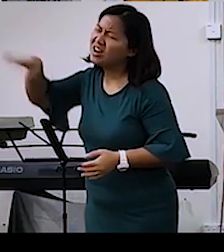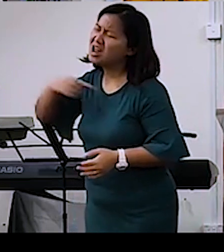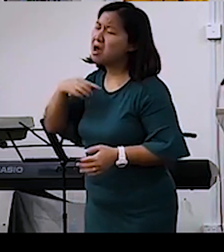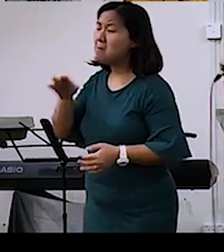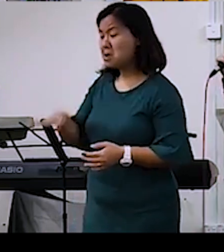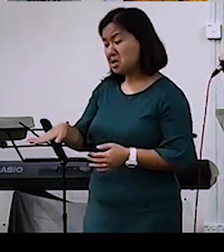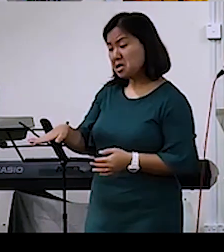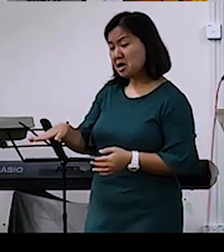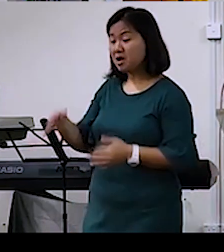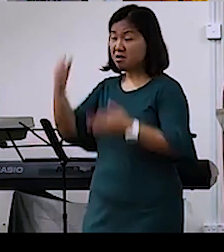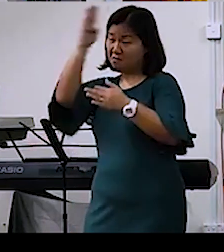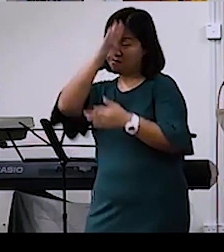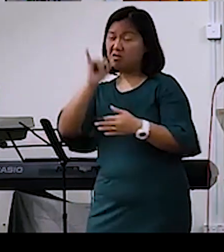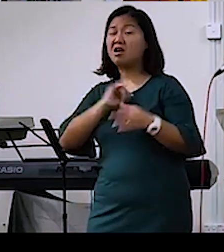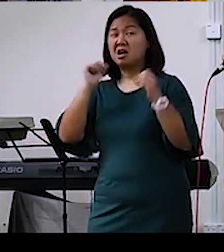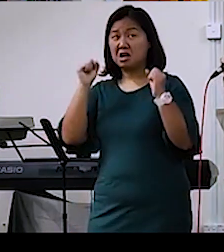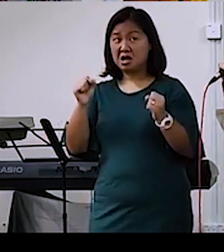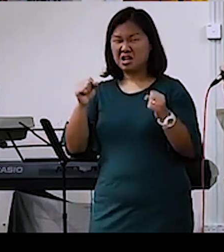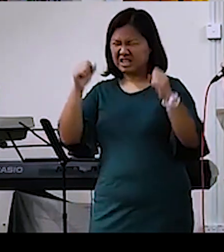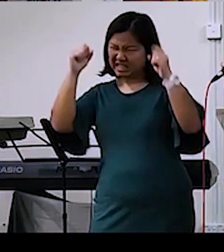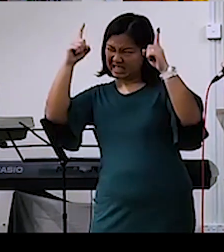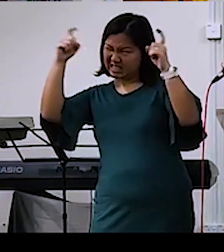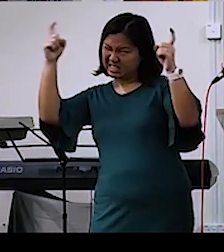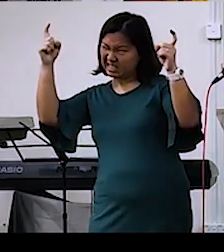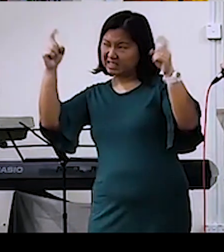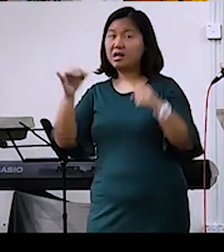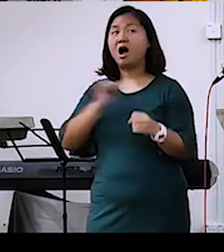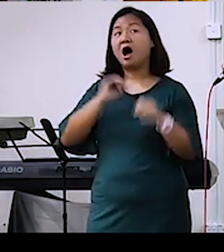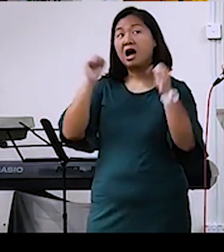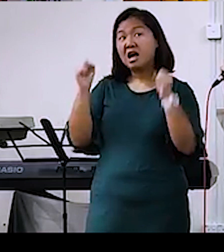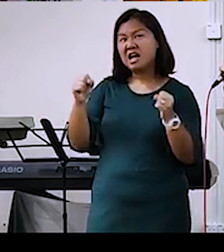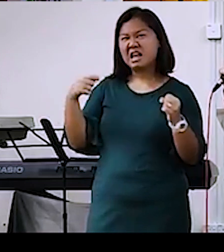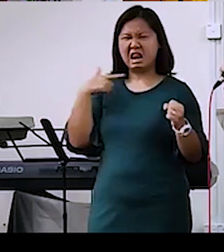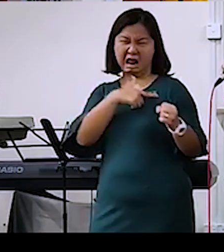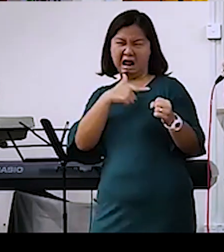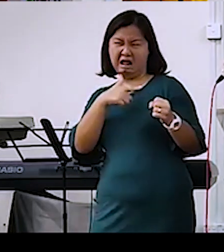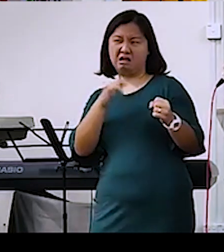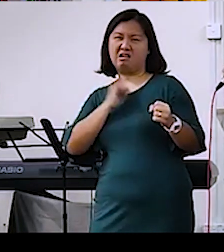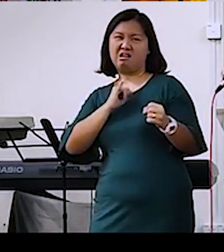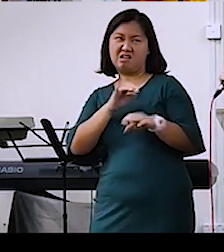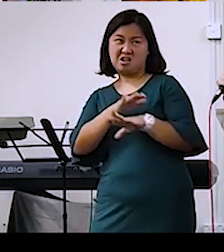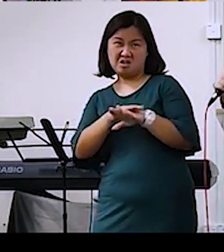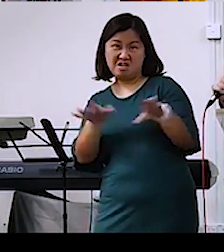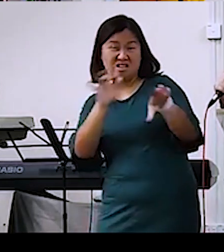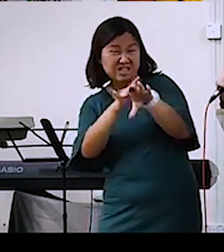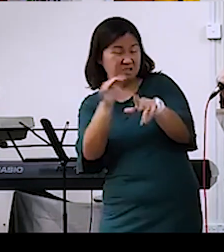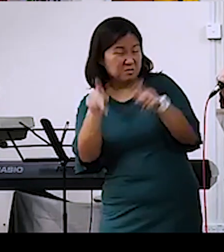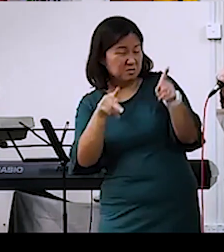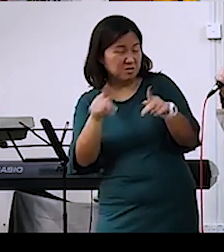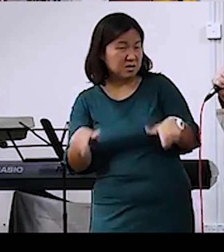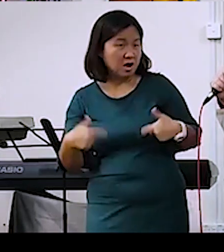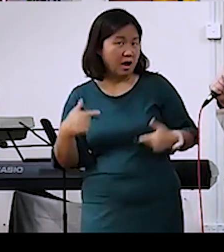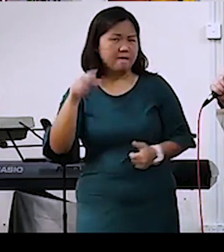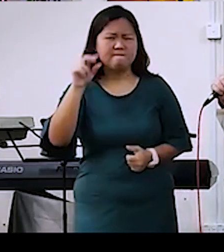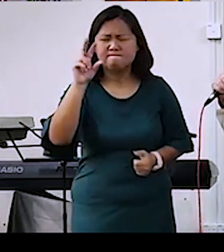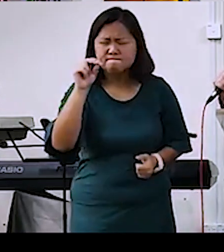just still sleep around. I don't have to do what God wants me to do. I can cheat. I can lie. I don't have to touch people's life. No. You